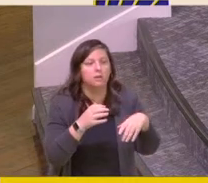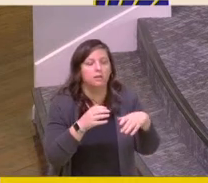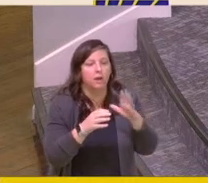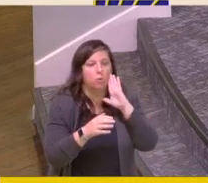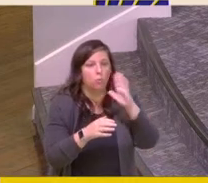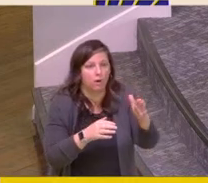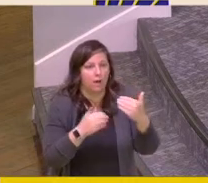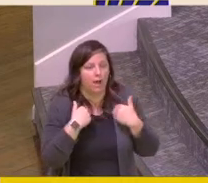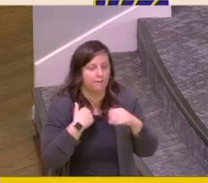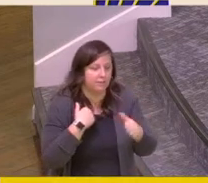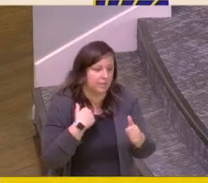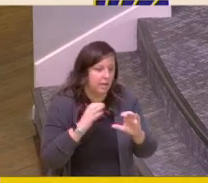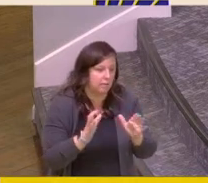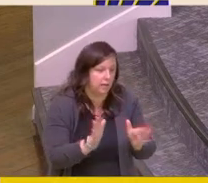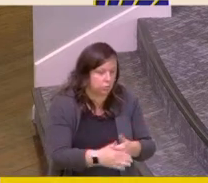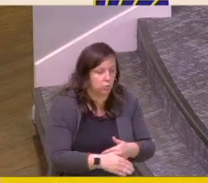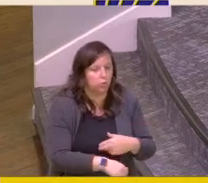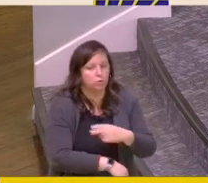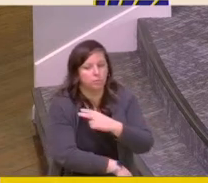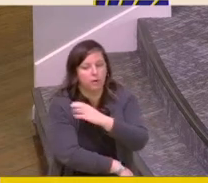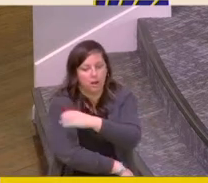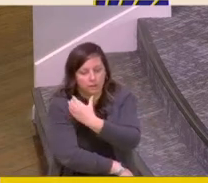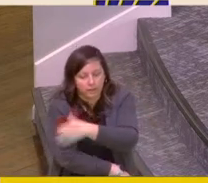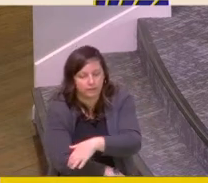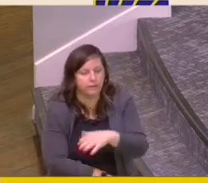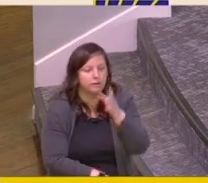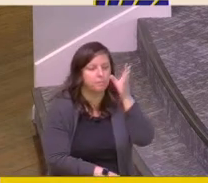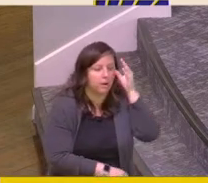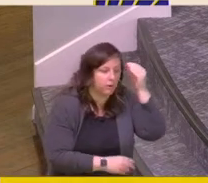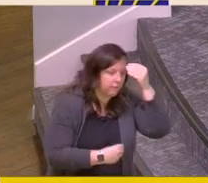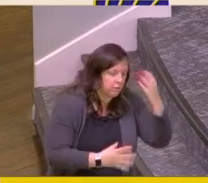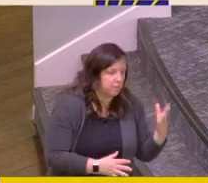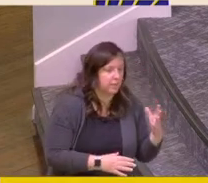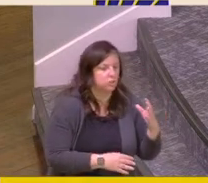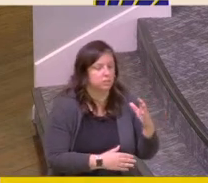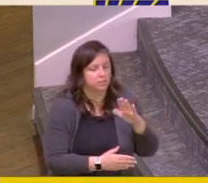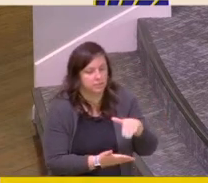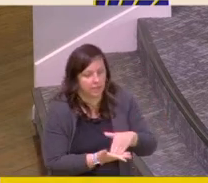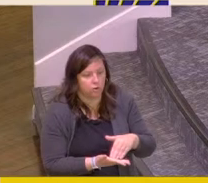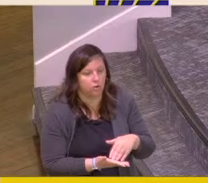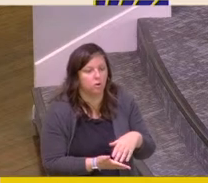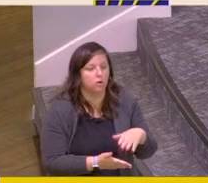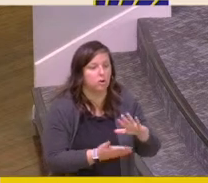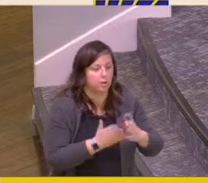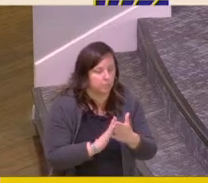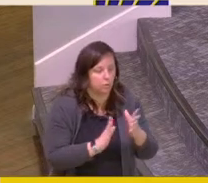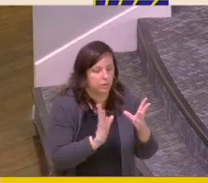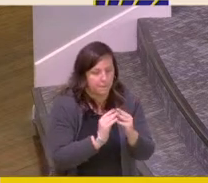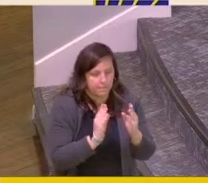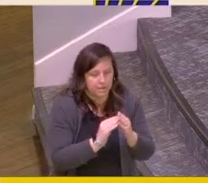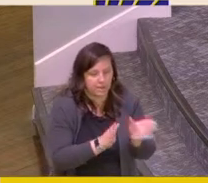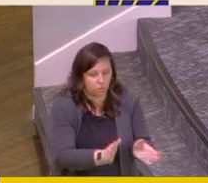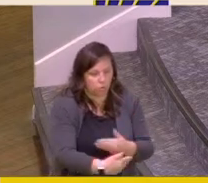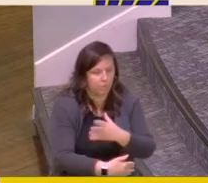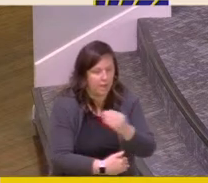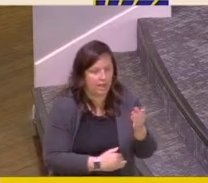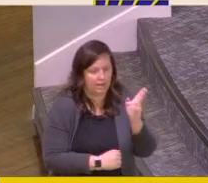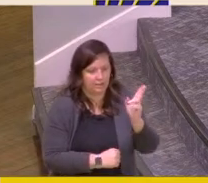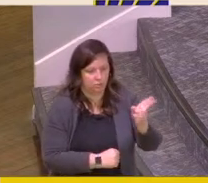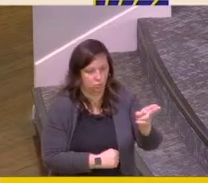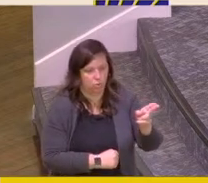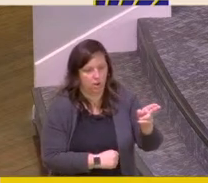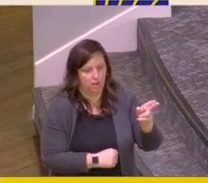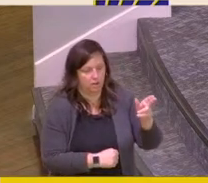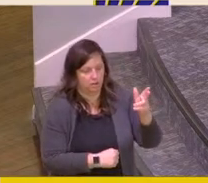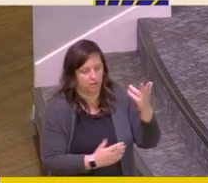health clinic, a parent information center, community meeting rooms, and then a historic recognition of education